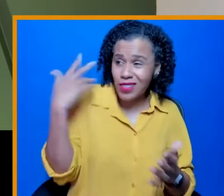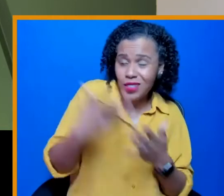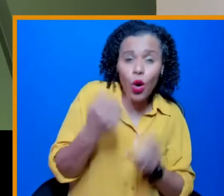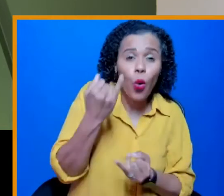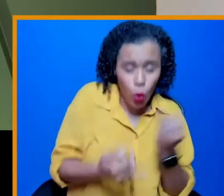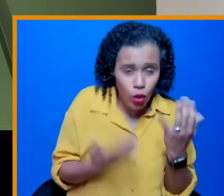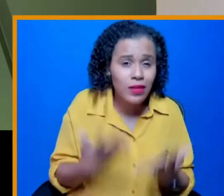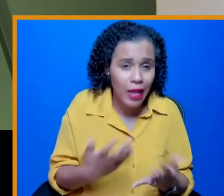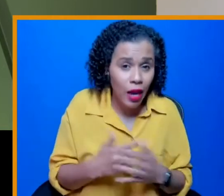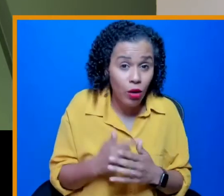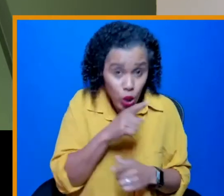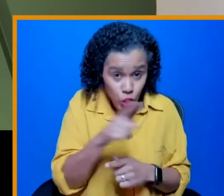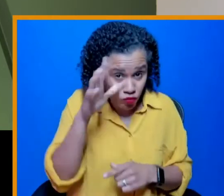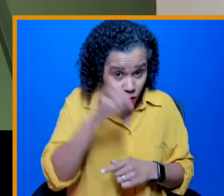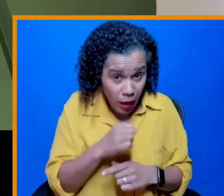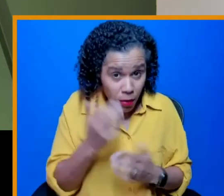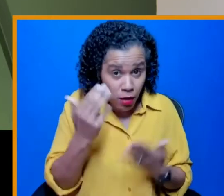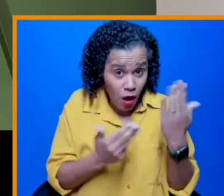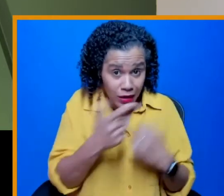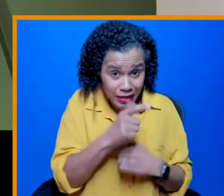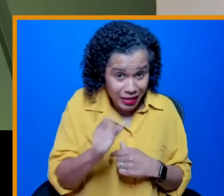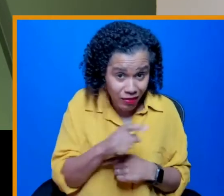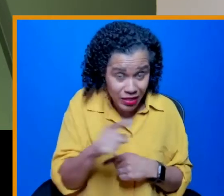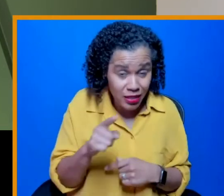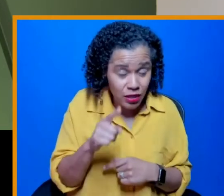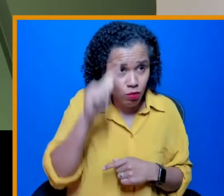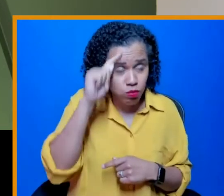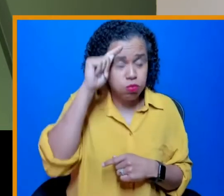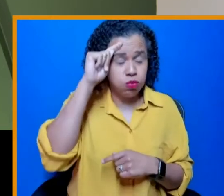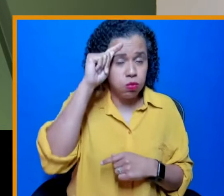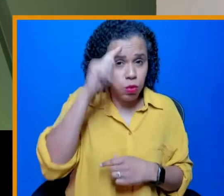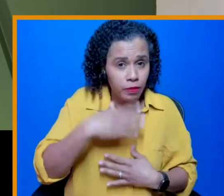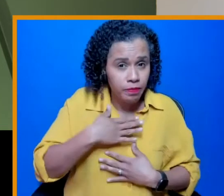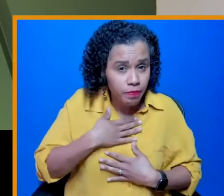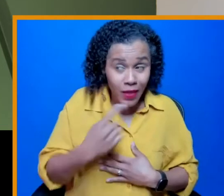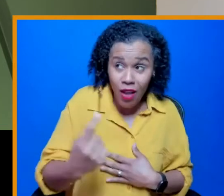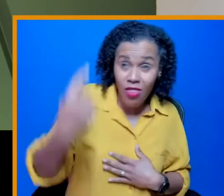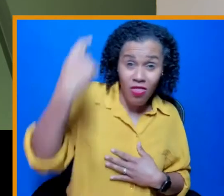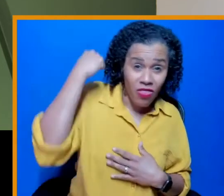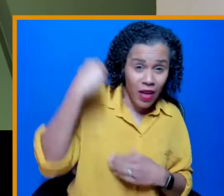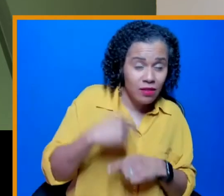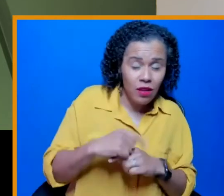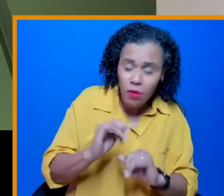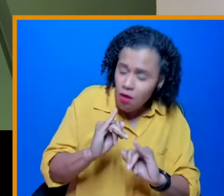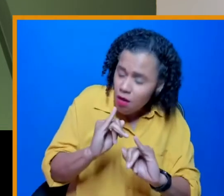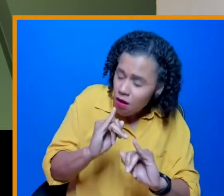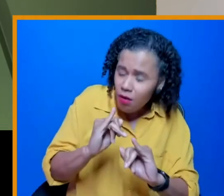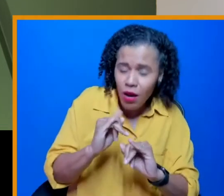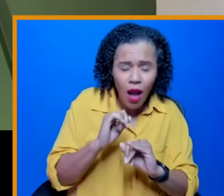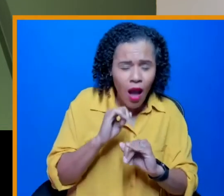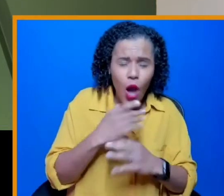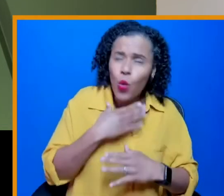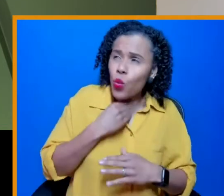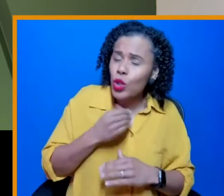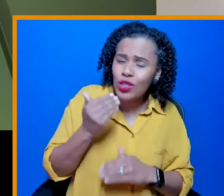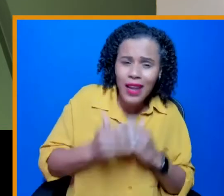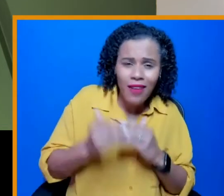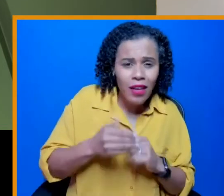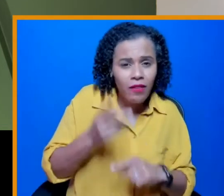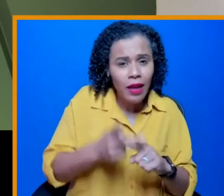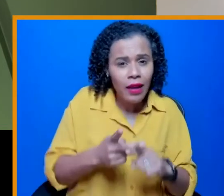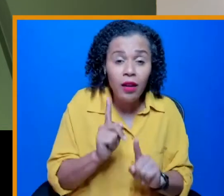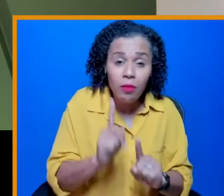the 70s, that is a sobering thought. I wouldn't wish those times on anyone. But what we have to do now,